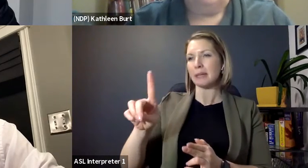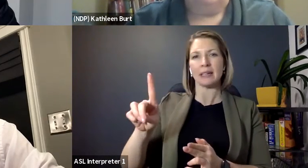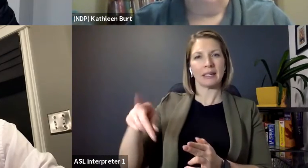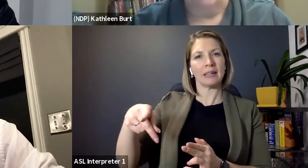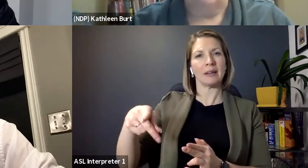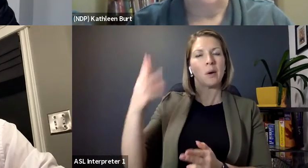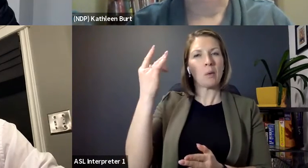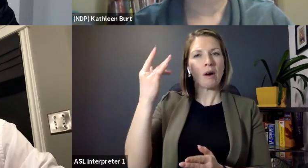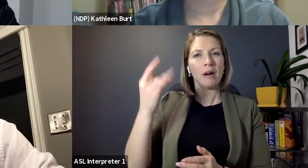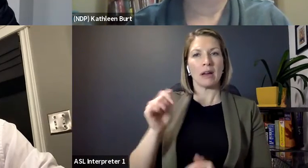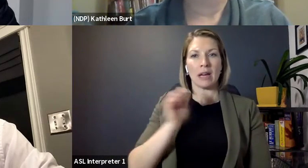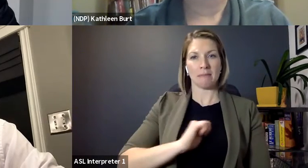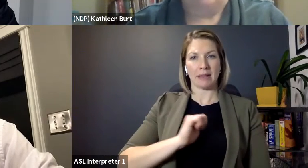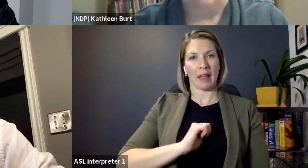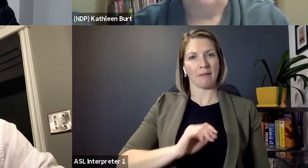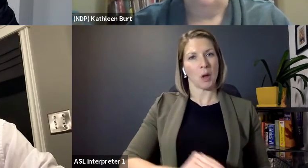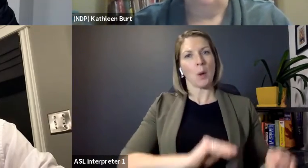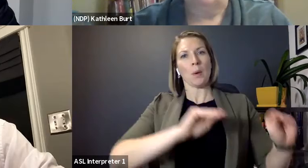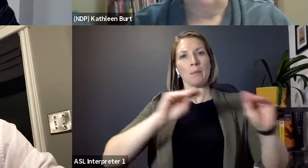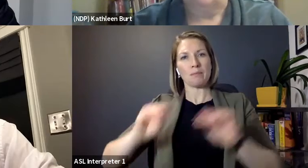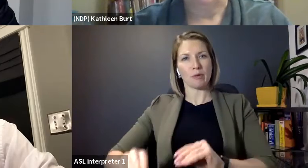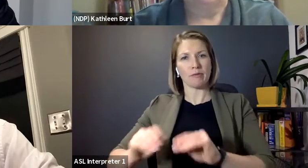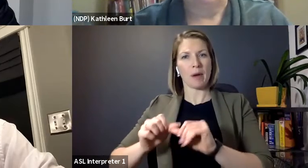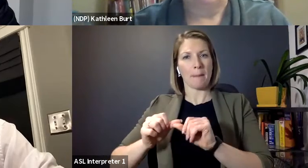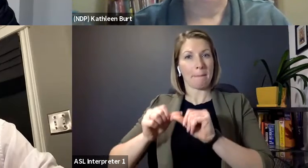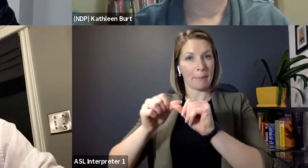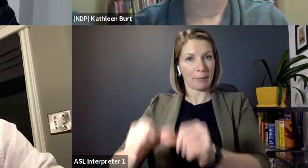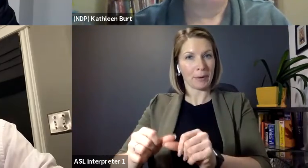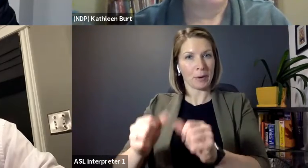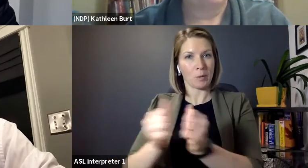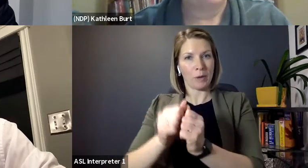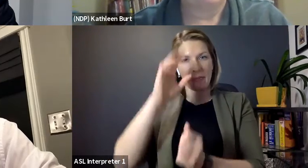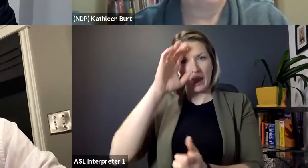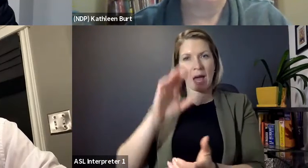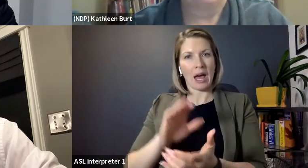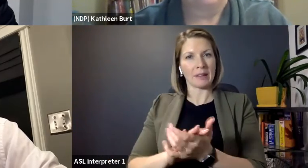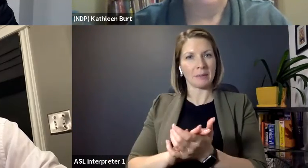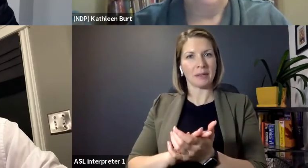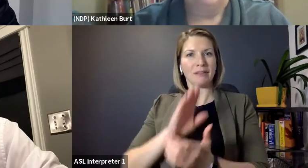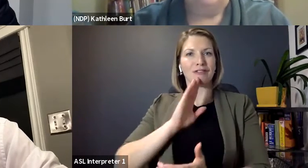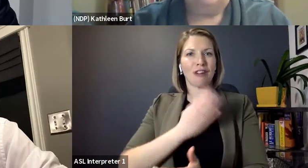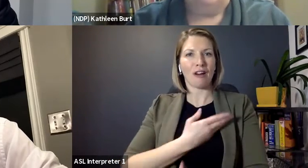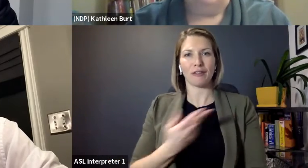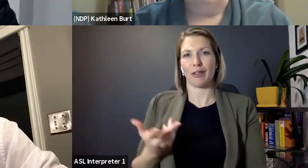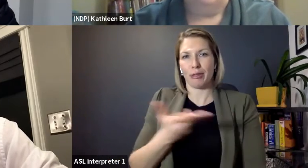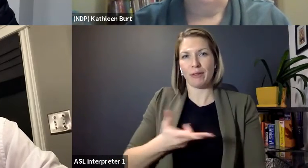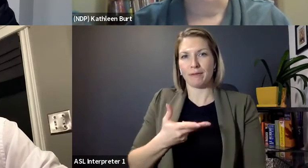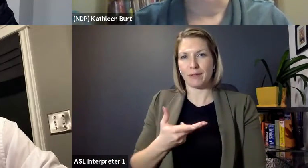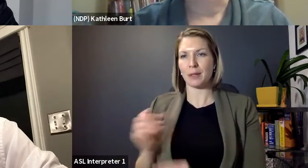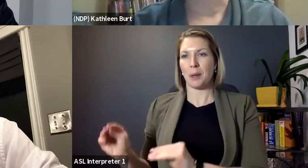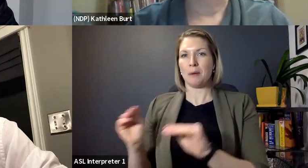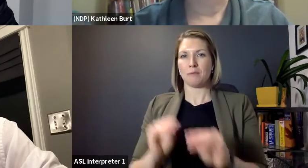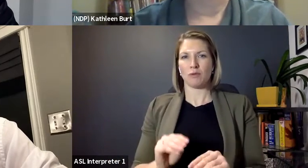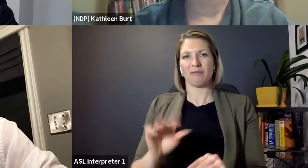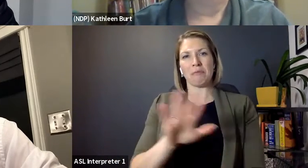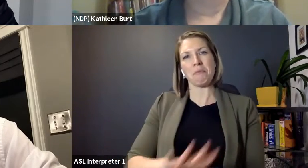moved permanently to this beautiful island with my husband and daughter almost 17 years ago, I've had the good